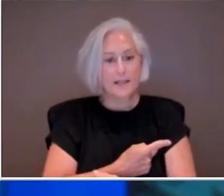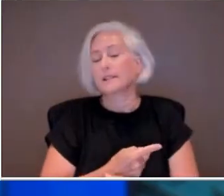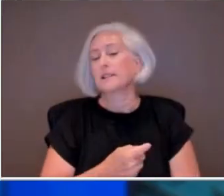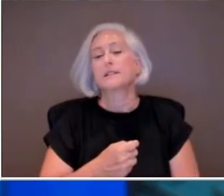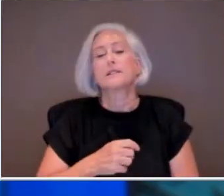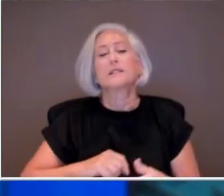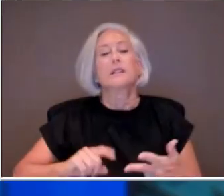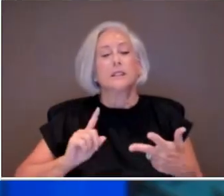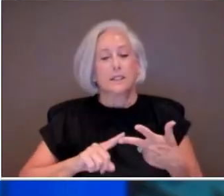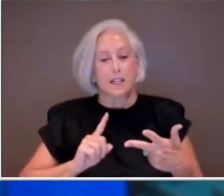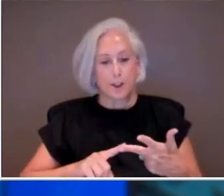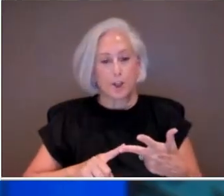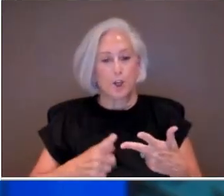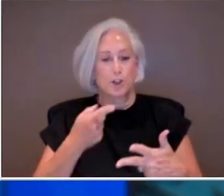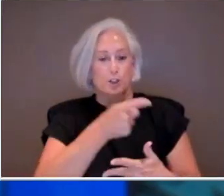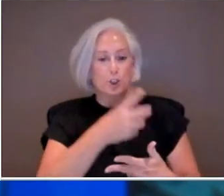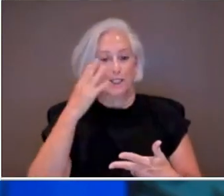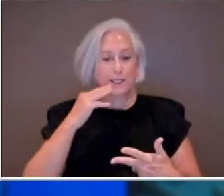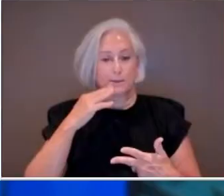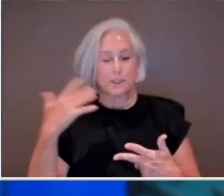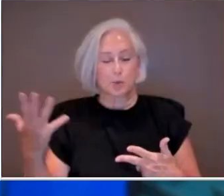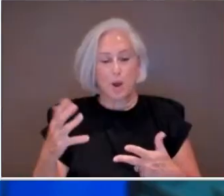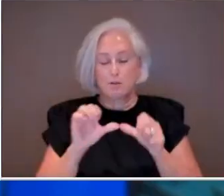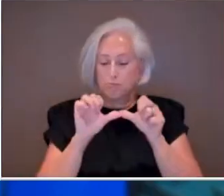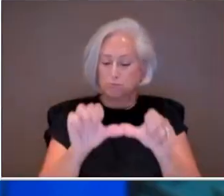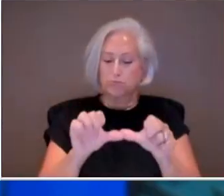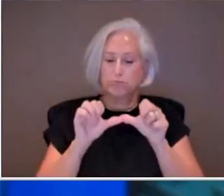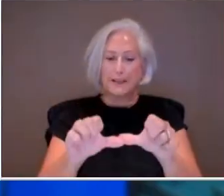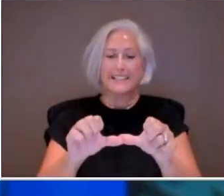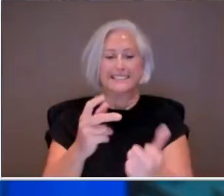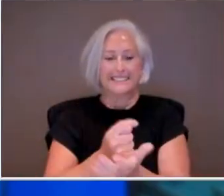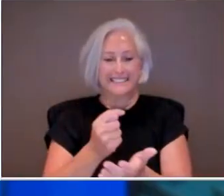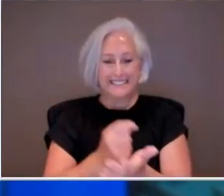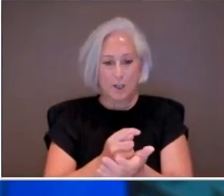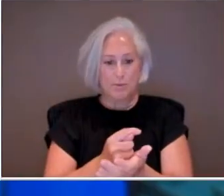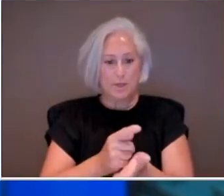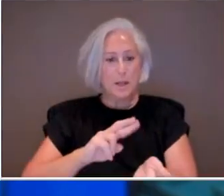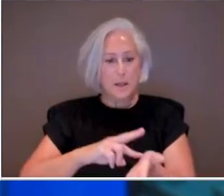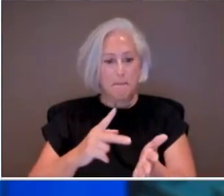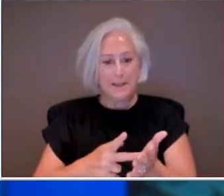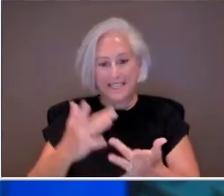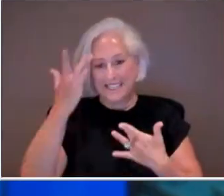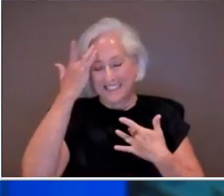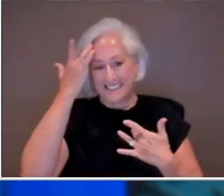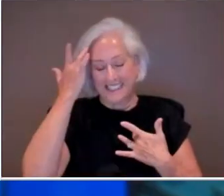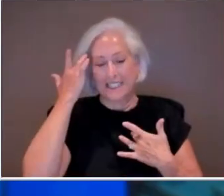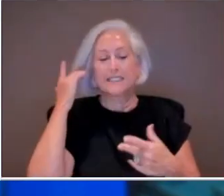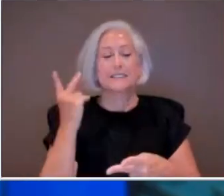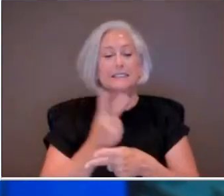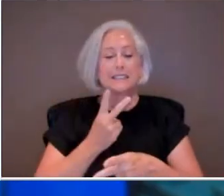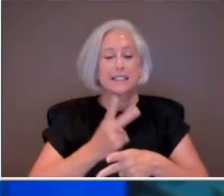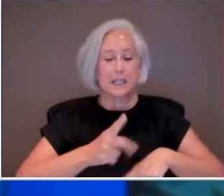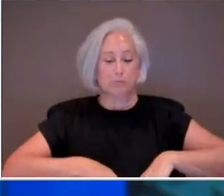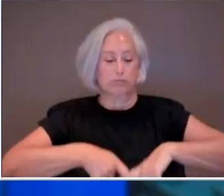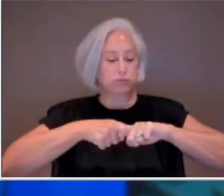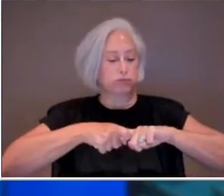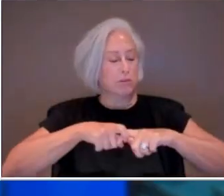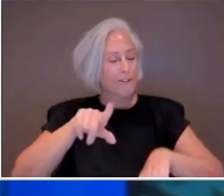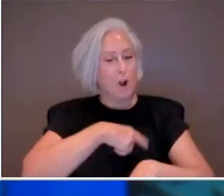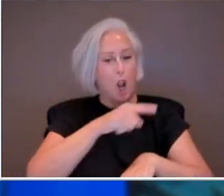now in it, is maintenance therapy, is keep the disease in remission as long as possible. So she got through the first and the